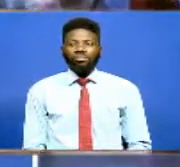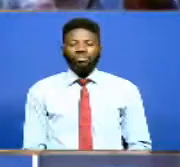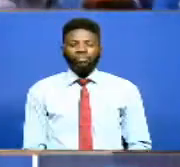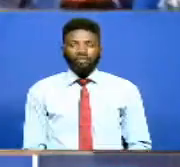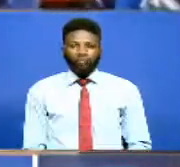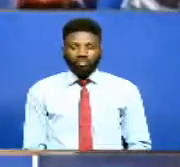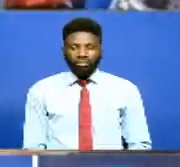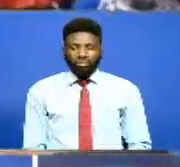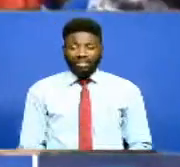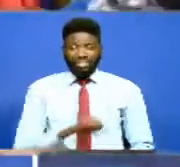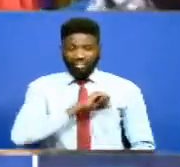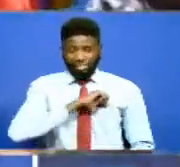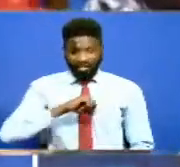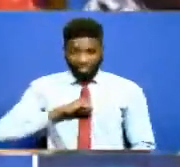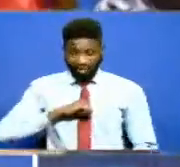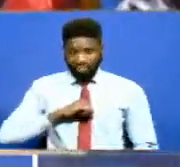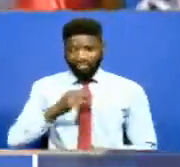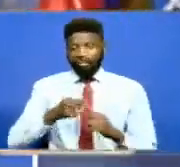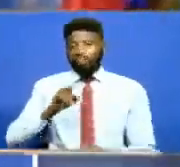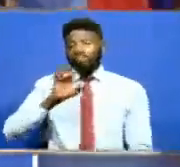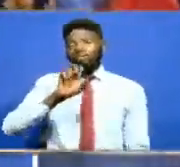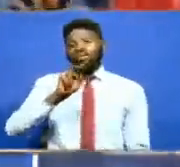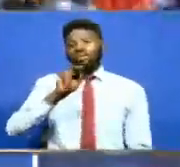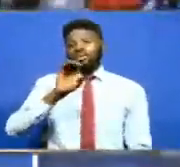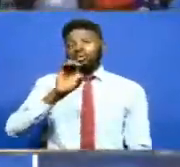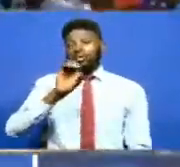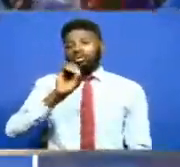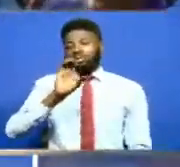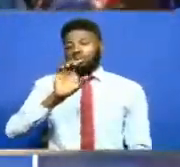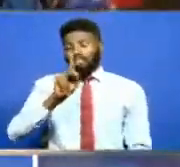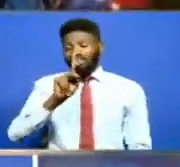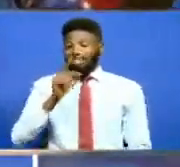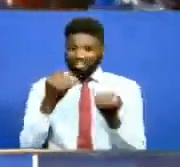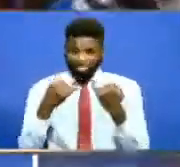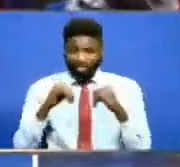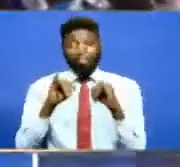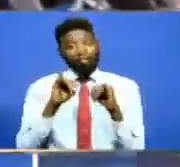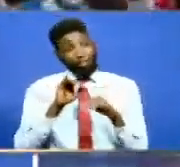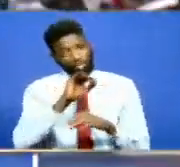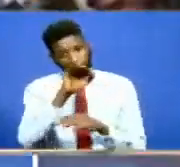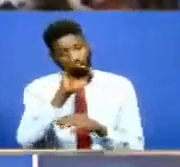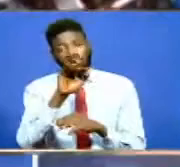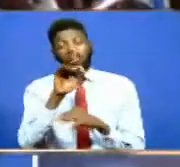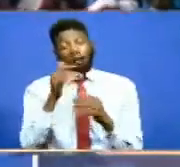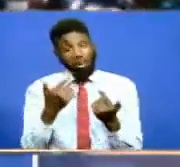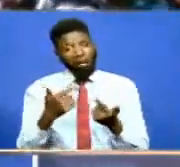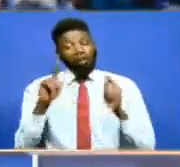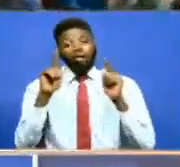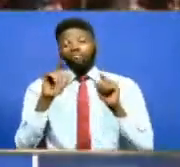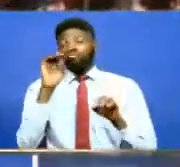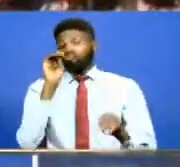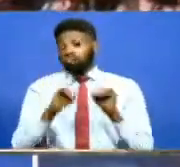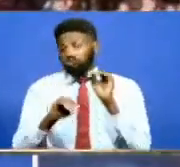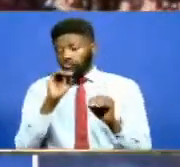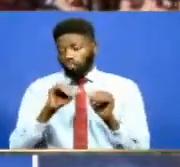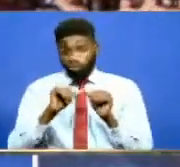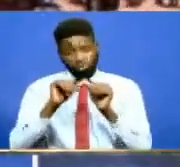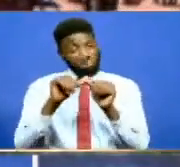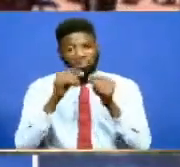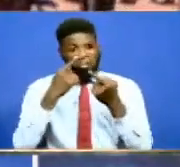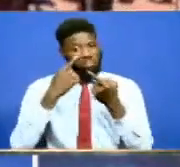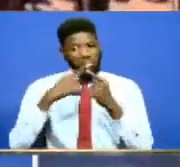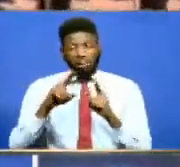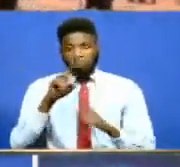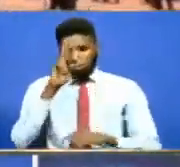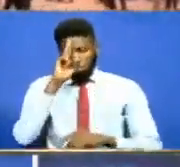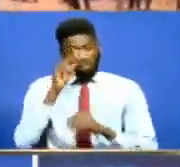Attempts by Senator Enoch Wambua, who was among those attending the service to allow for the fundraiser to continue, fell on deaf ears as the